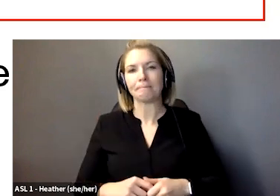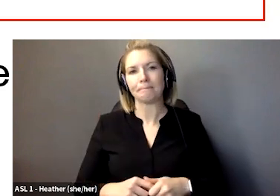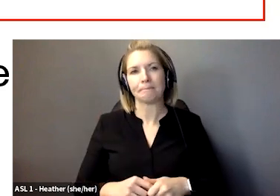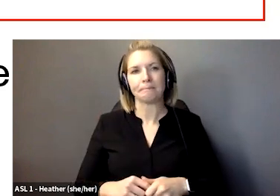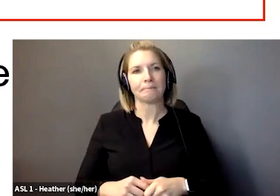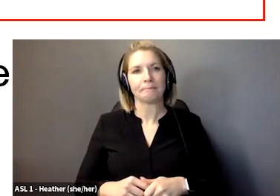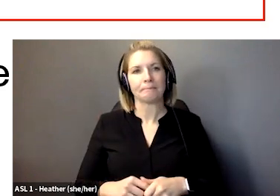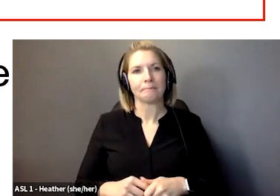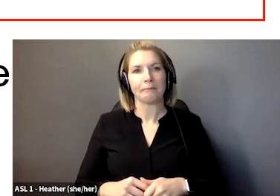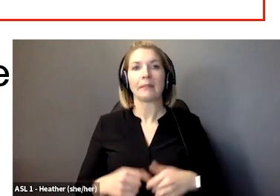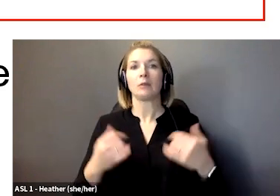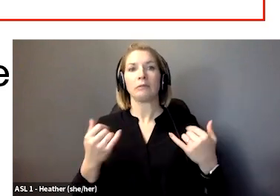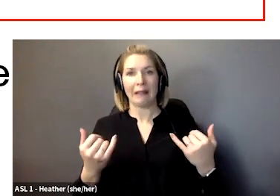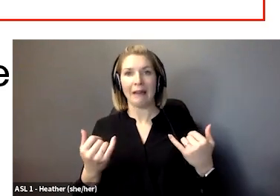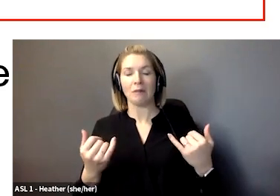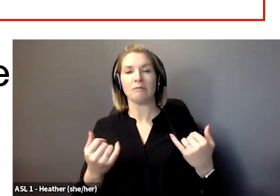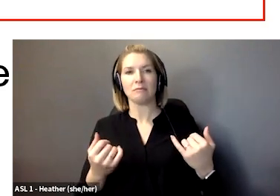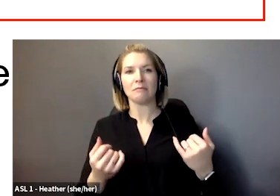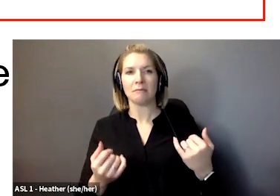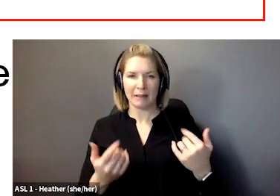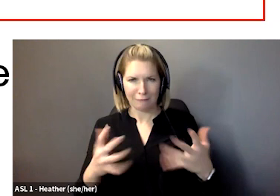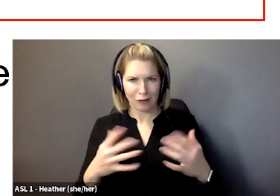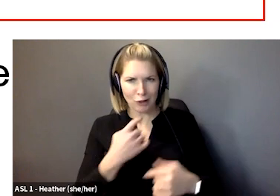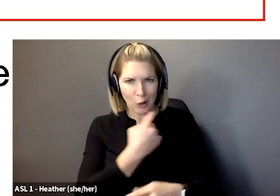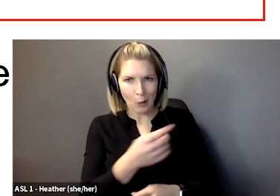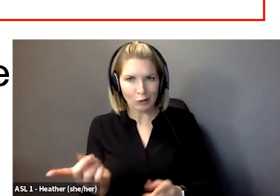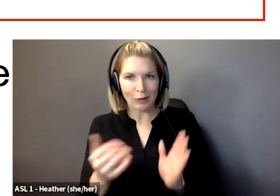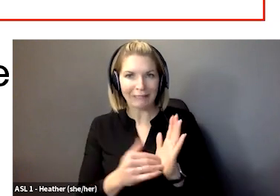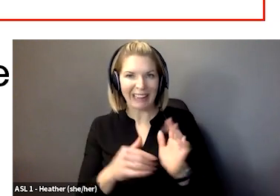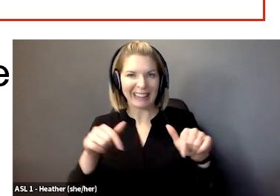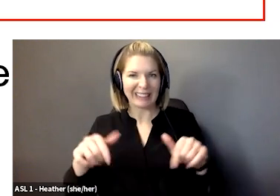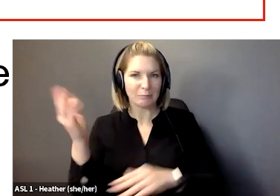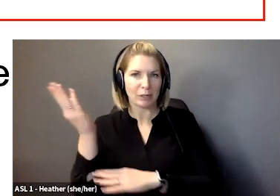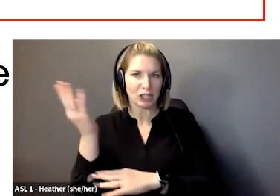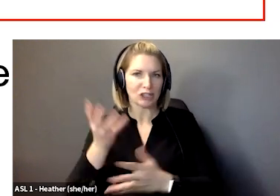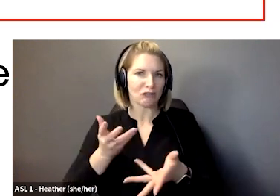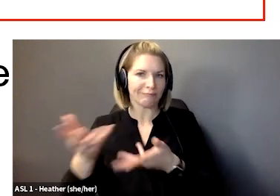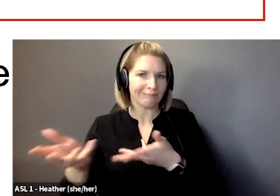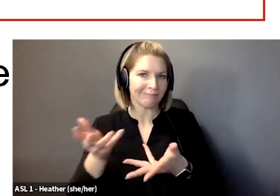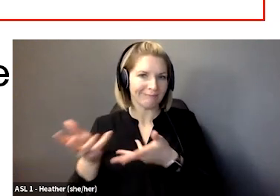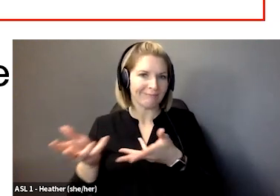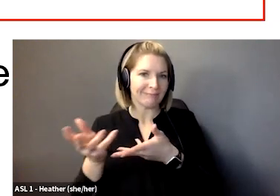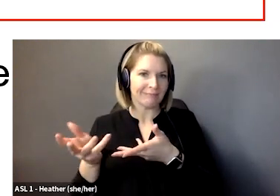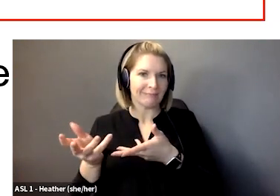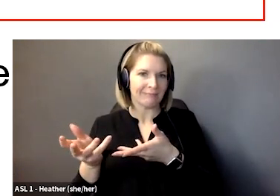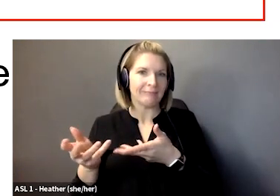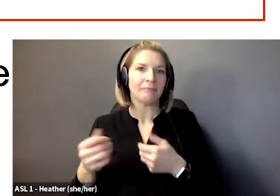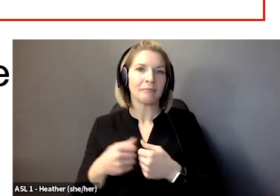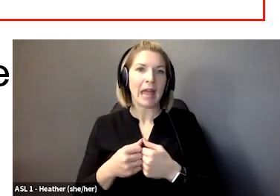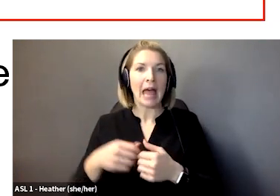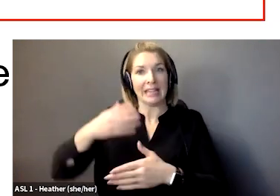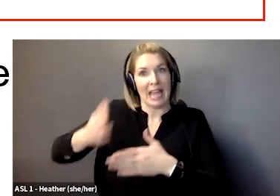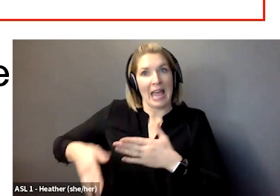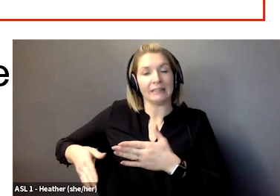So as noted earlier, our presentation is interactive. And so at the end of the presentation, we're going to pop up